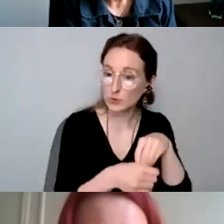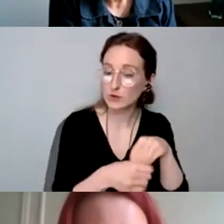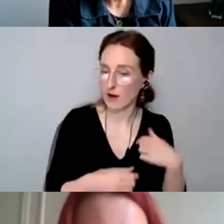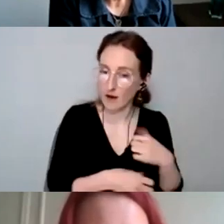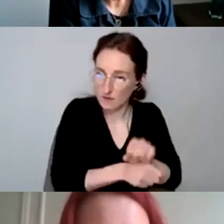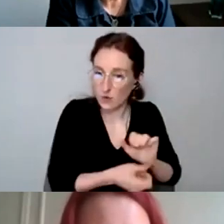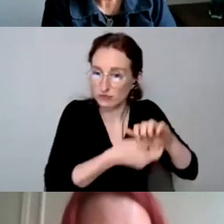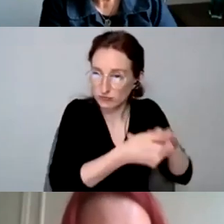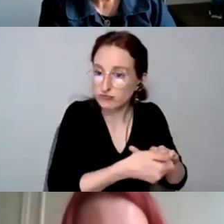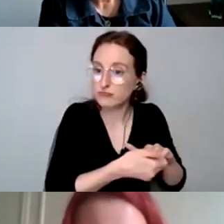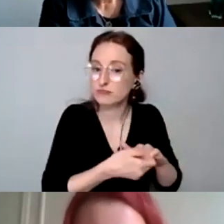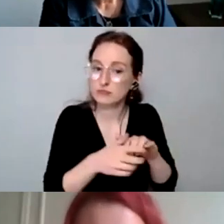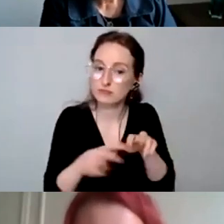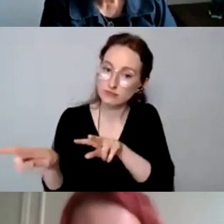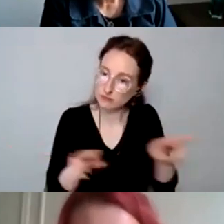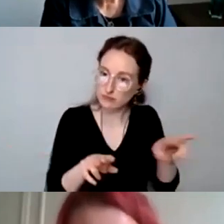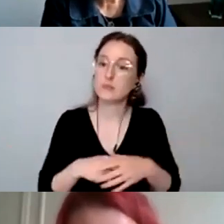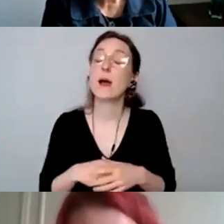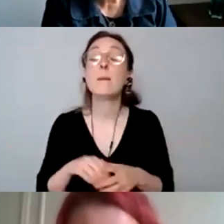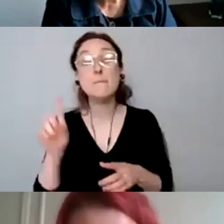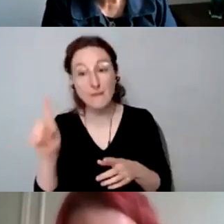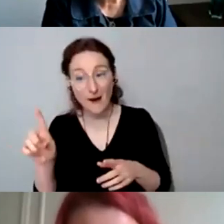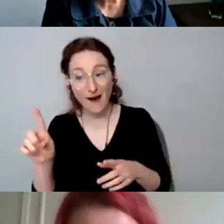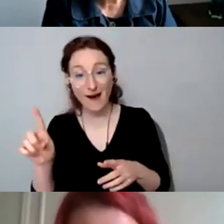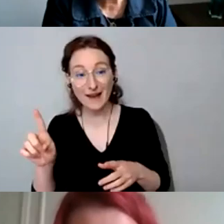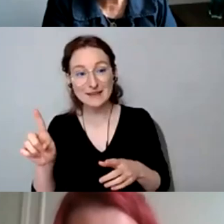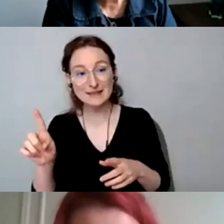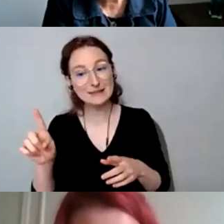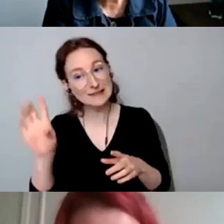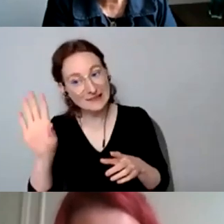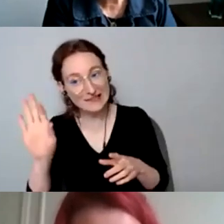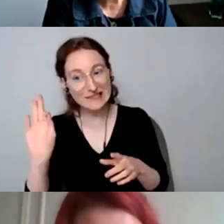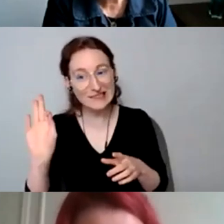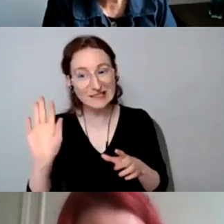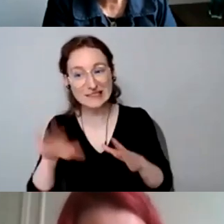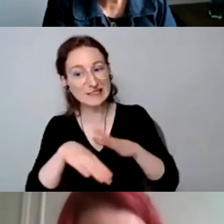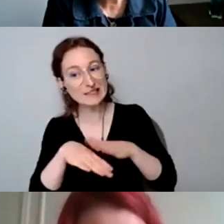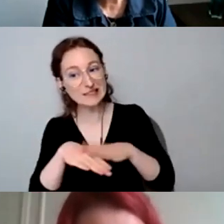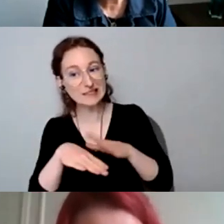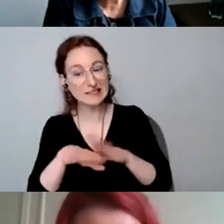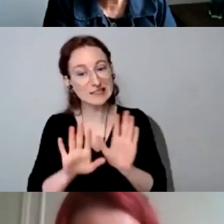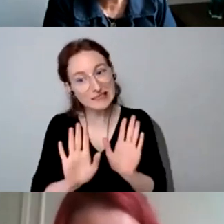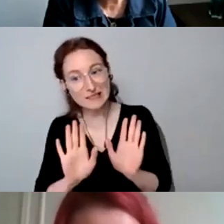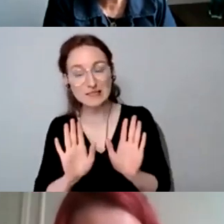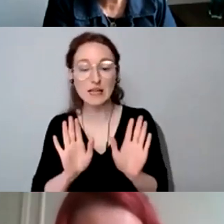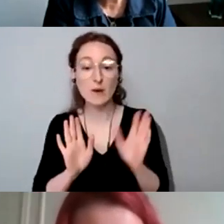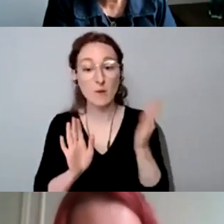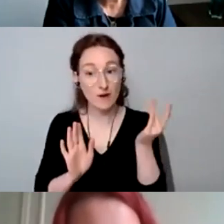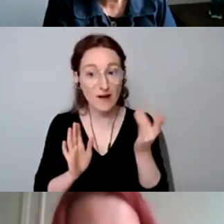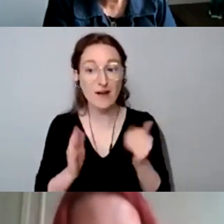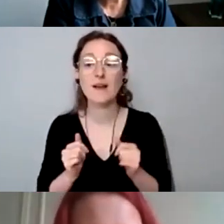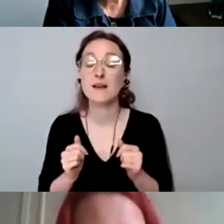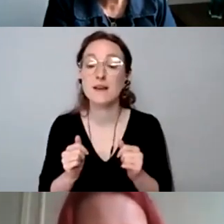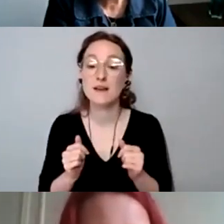as that I've observed. However, I am saying this with a lot of room for critique, and